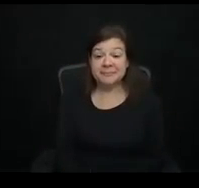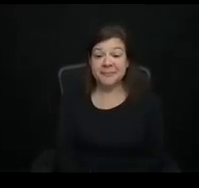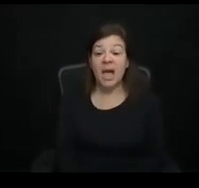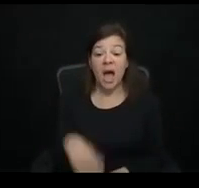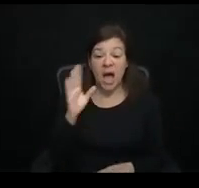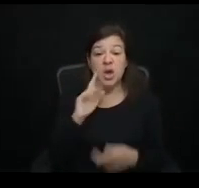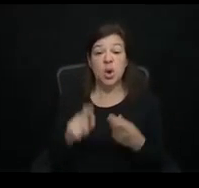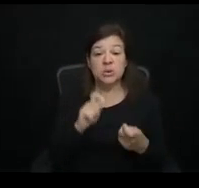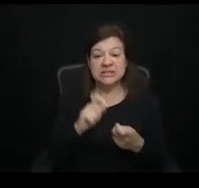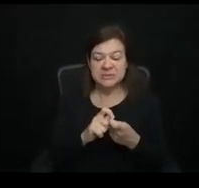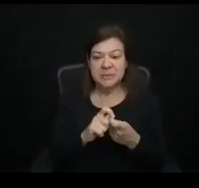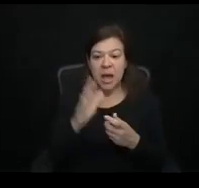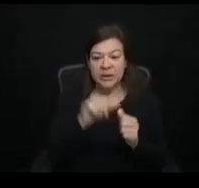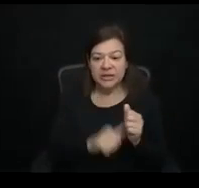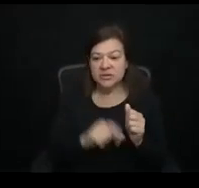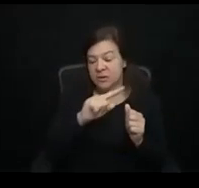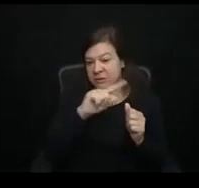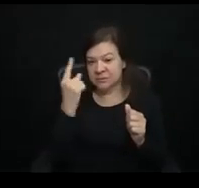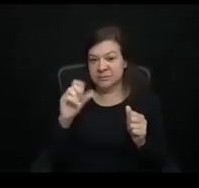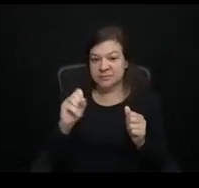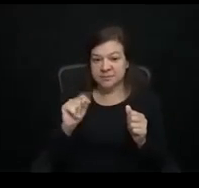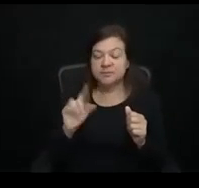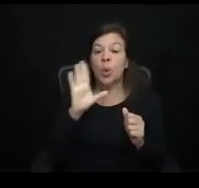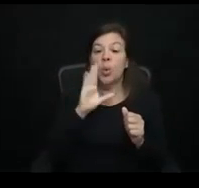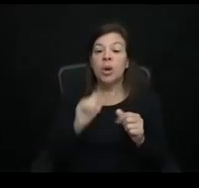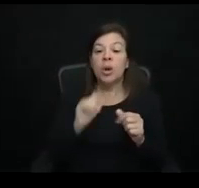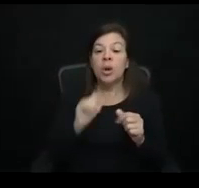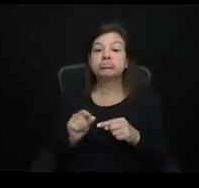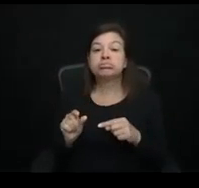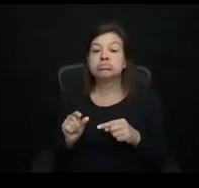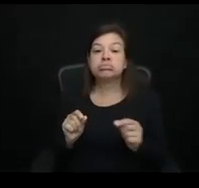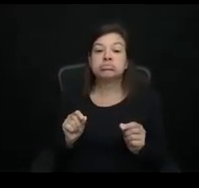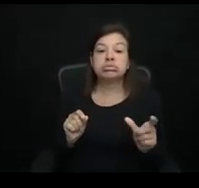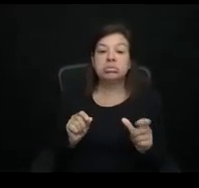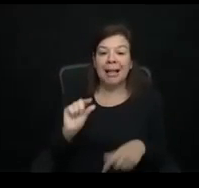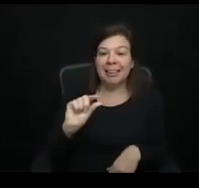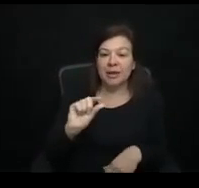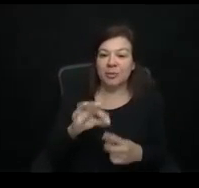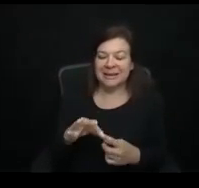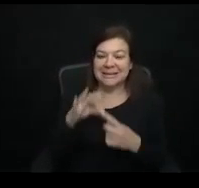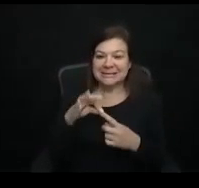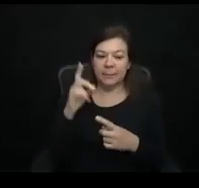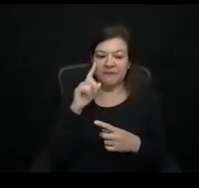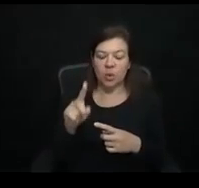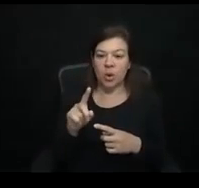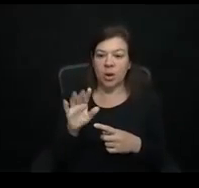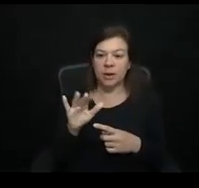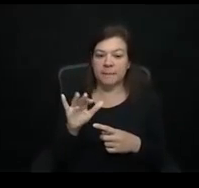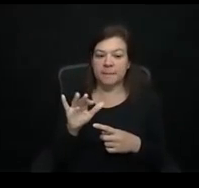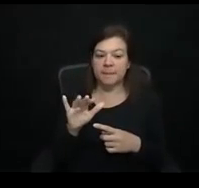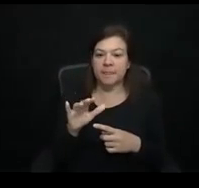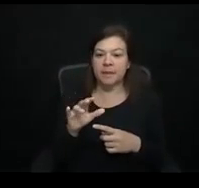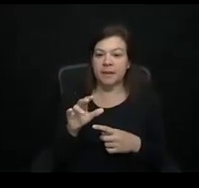spots. Every one of those black spots that's up there will gain a little bit, except for the piece that's there in no